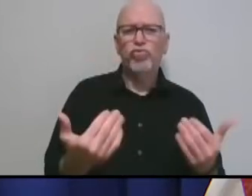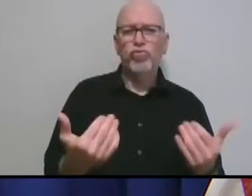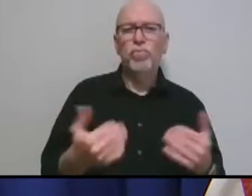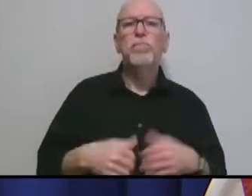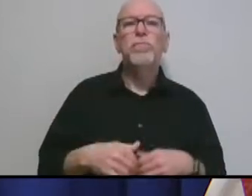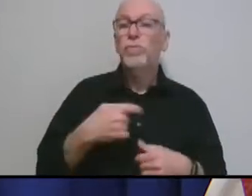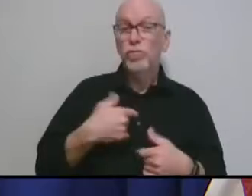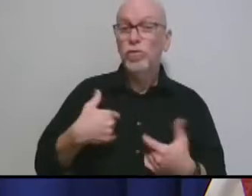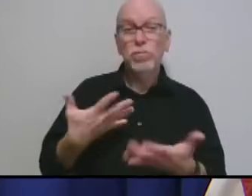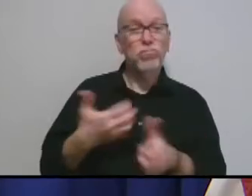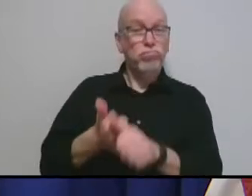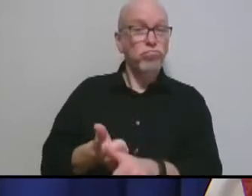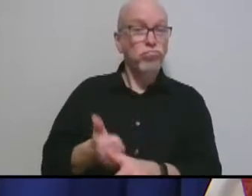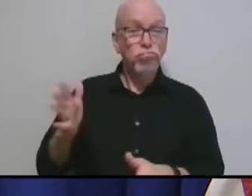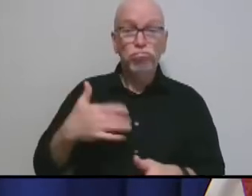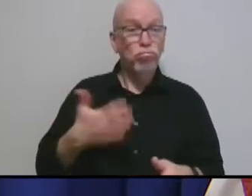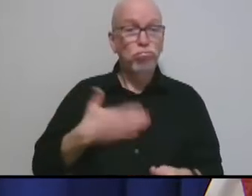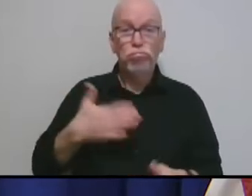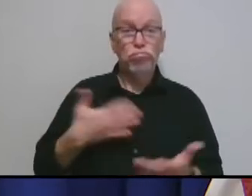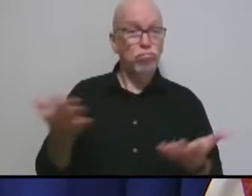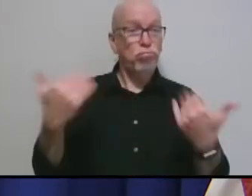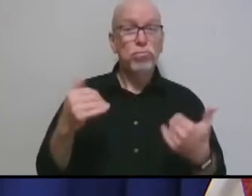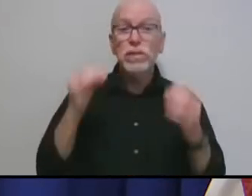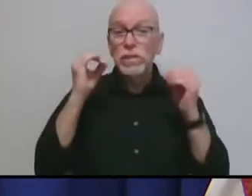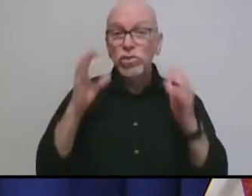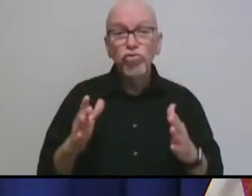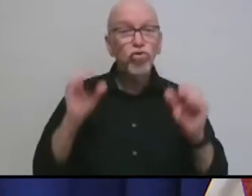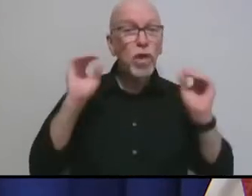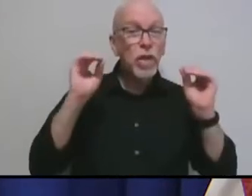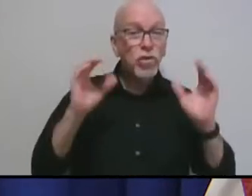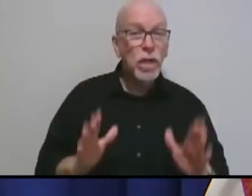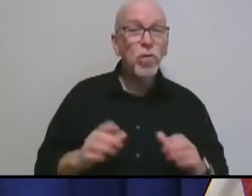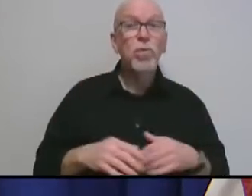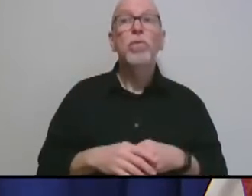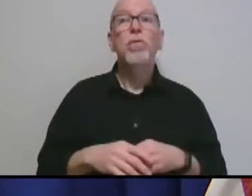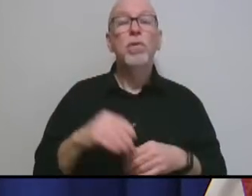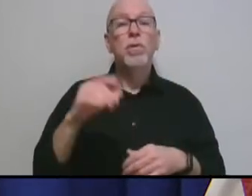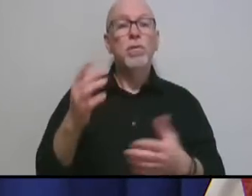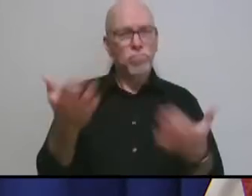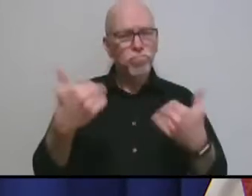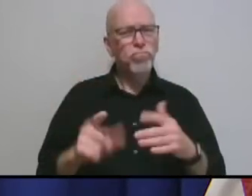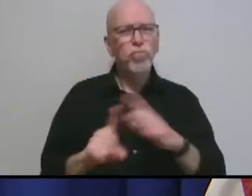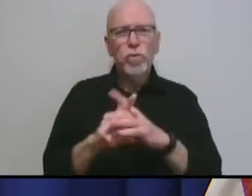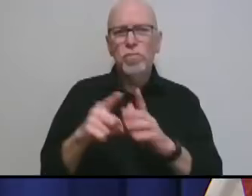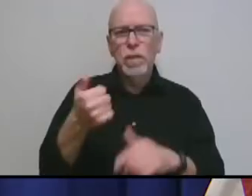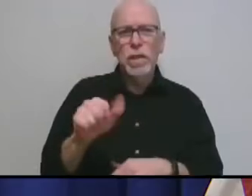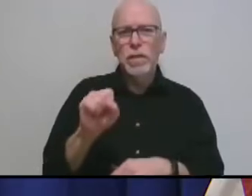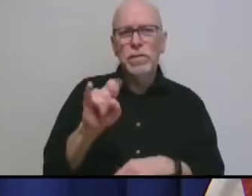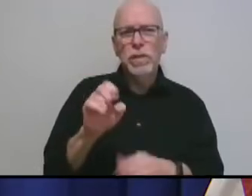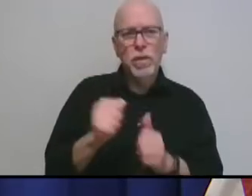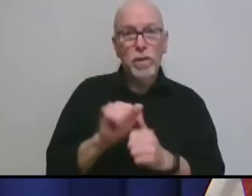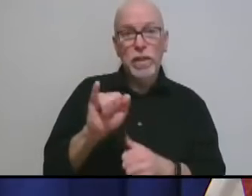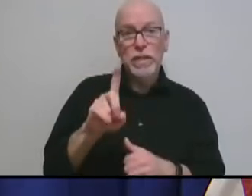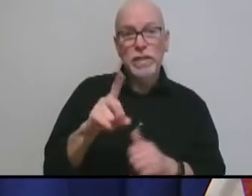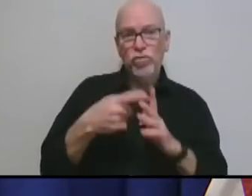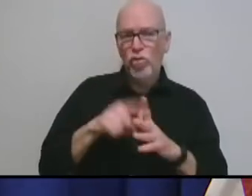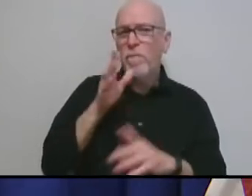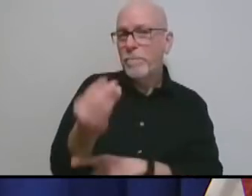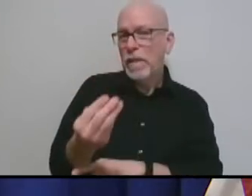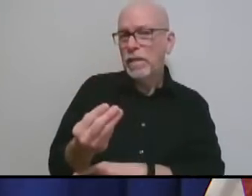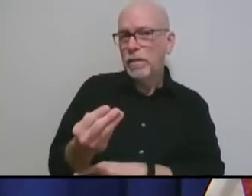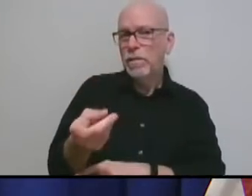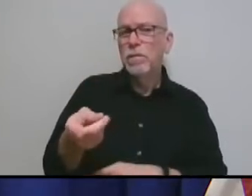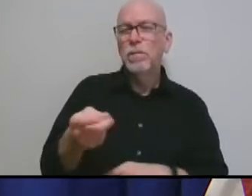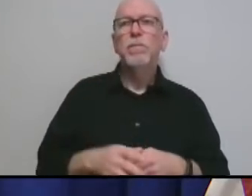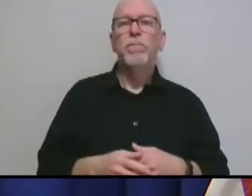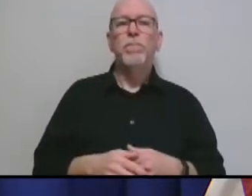that. And teachers, educators need to show up at a site with their ID starting on Monday,